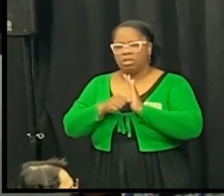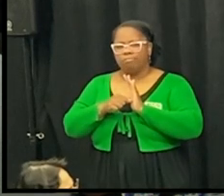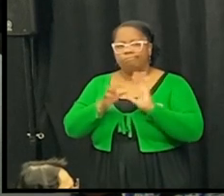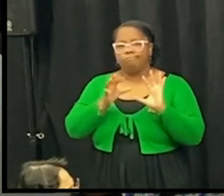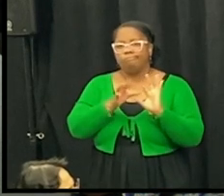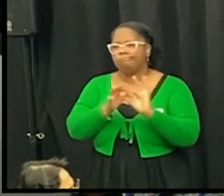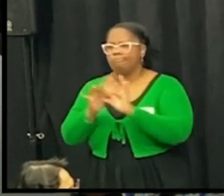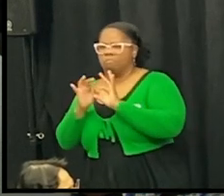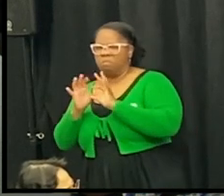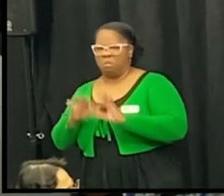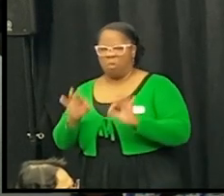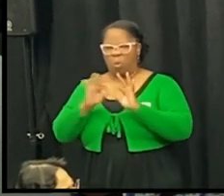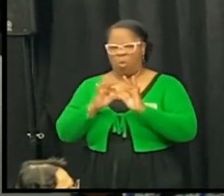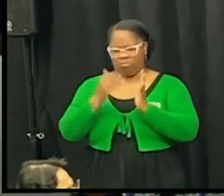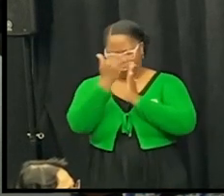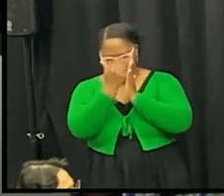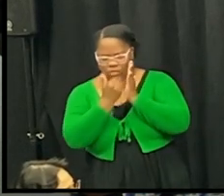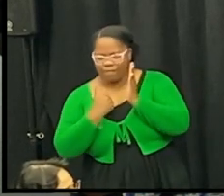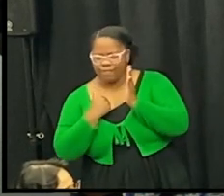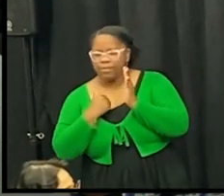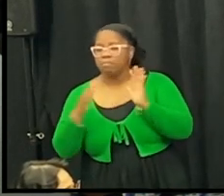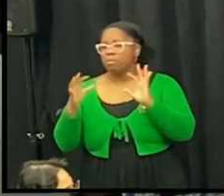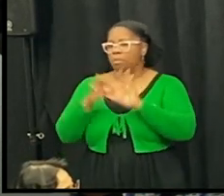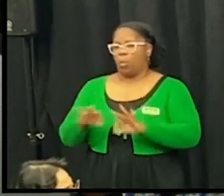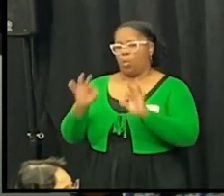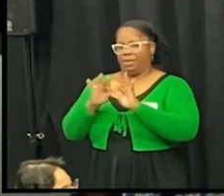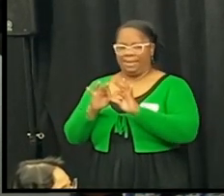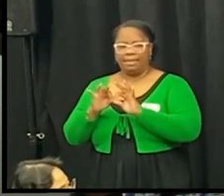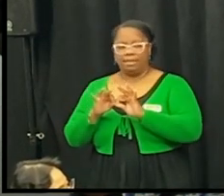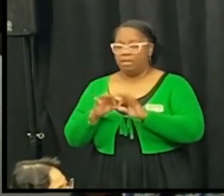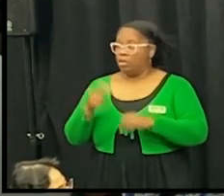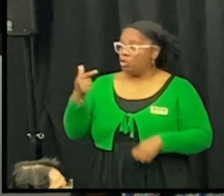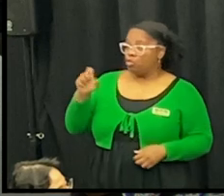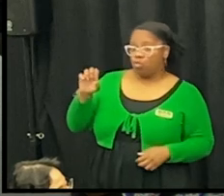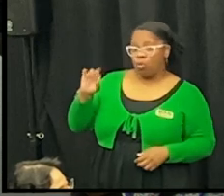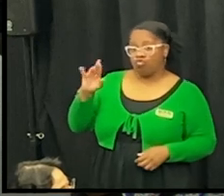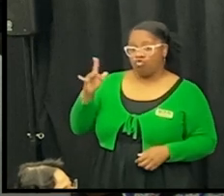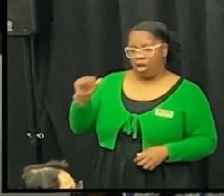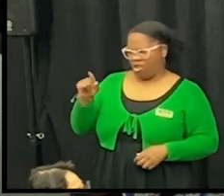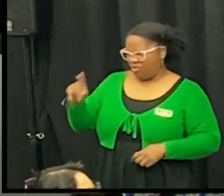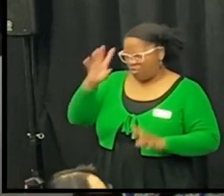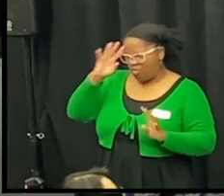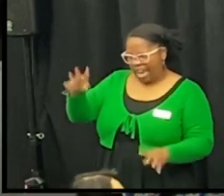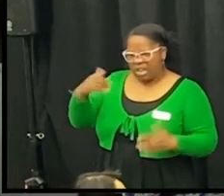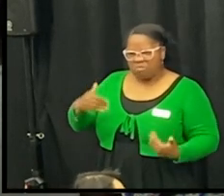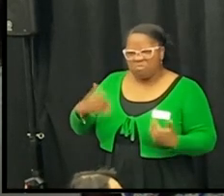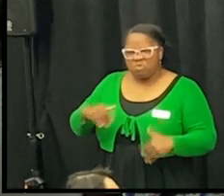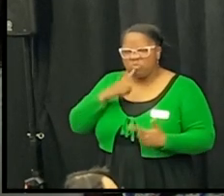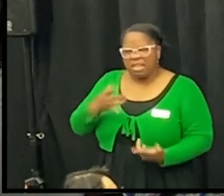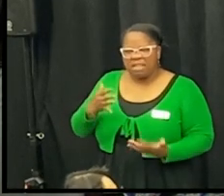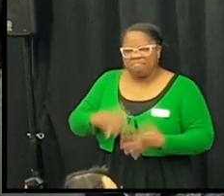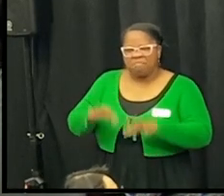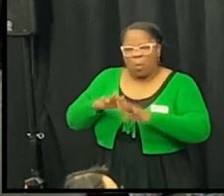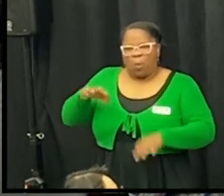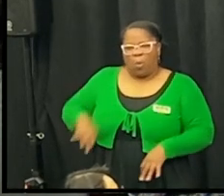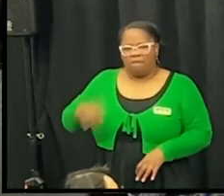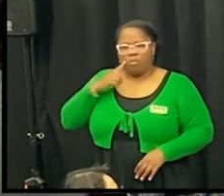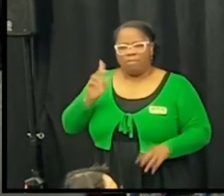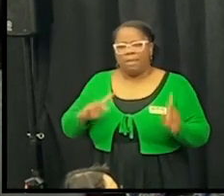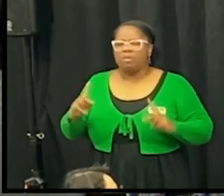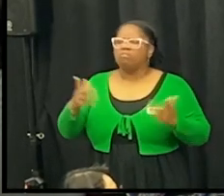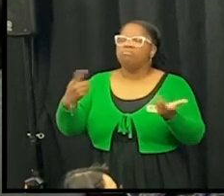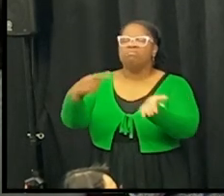connections and these directories and what you created, Georgia, has been to people. Can you talk about what the experience was